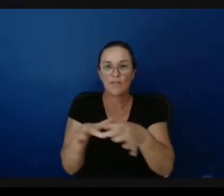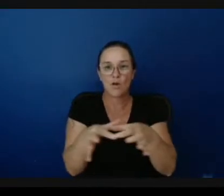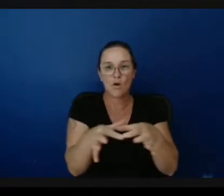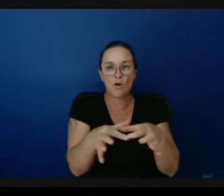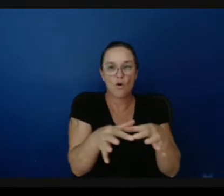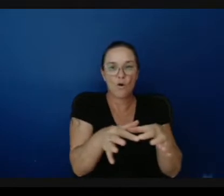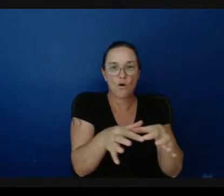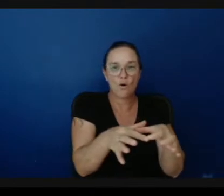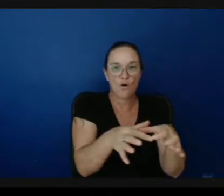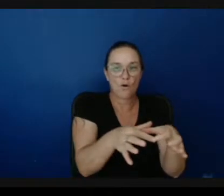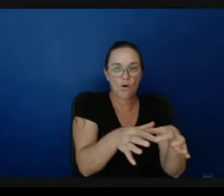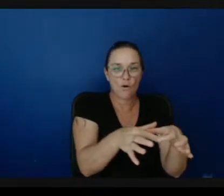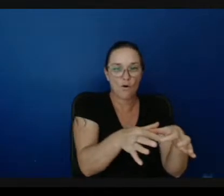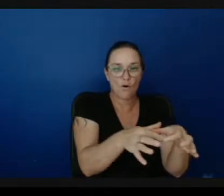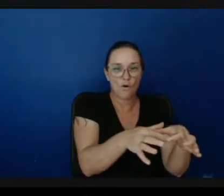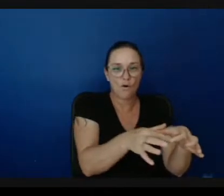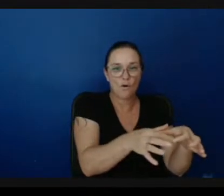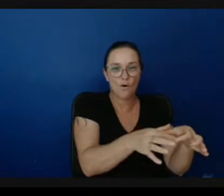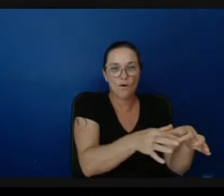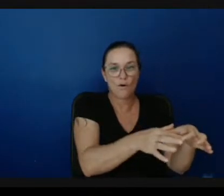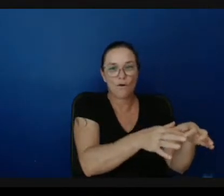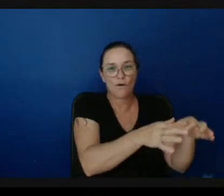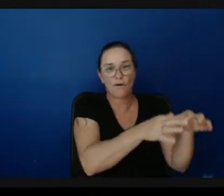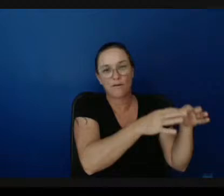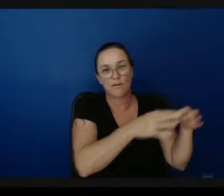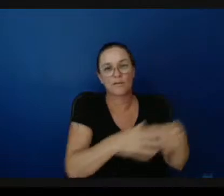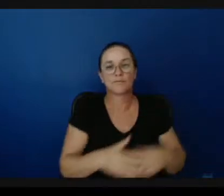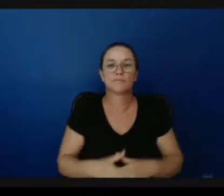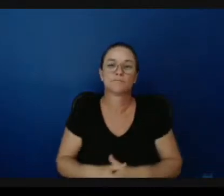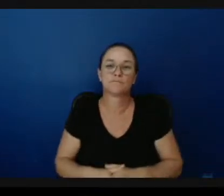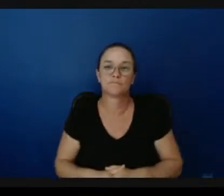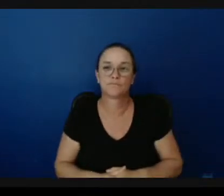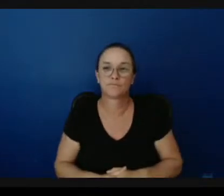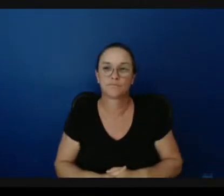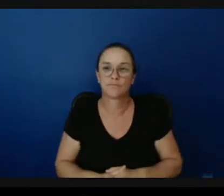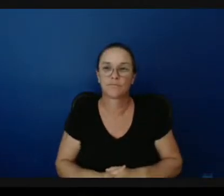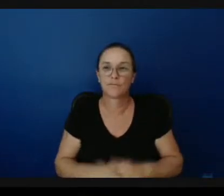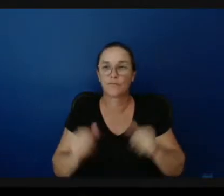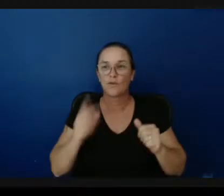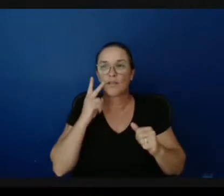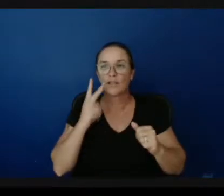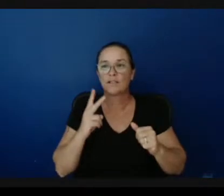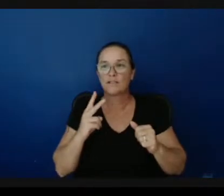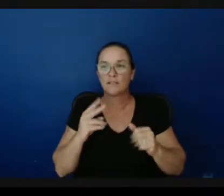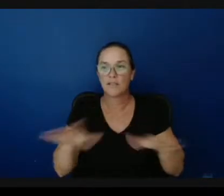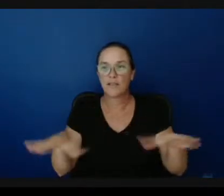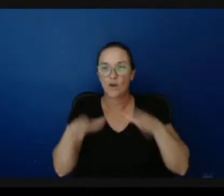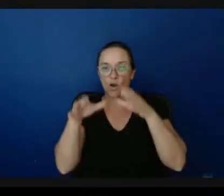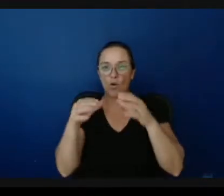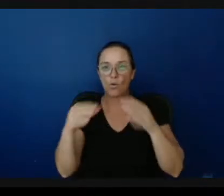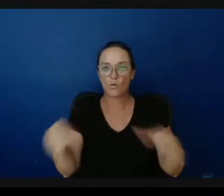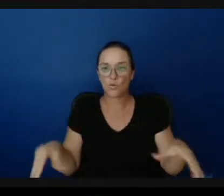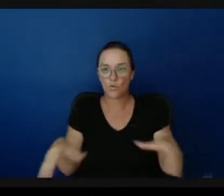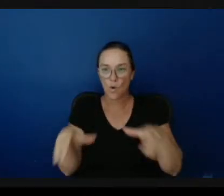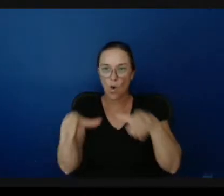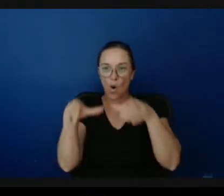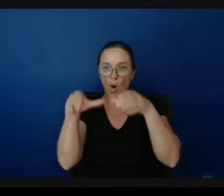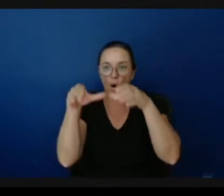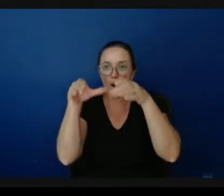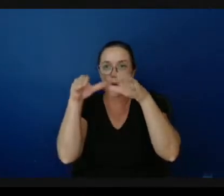it eventually drifts away. You can see the actual cone growing and collapsing. Here you see that again as